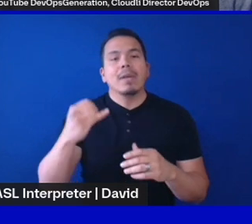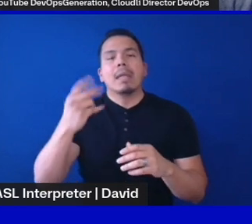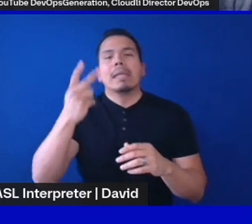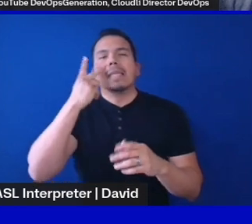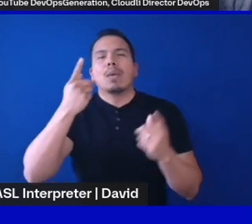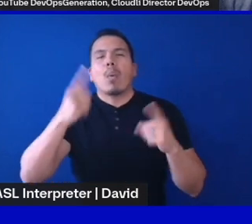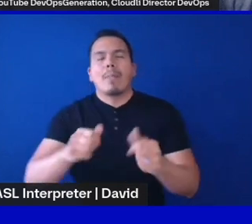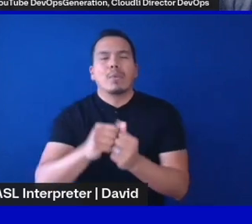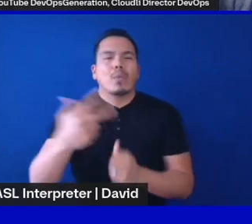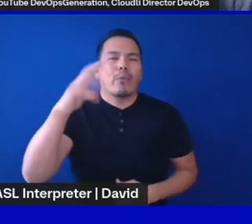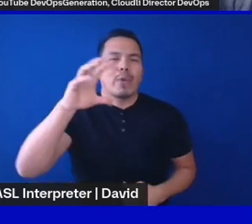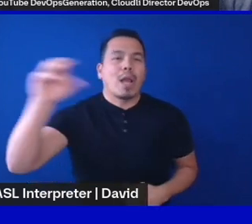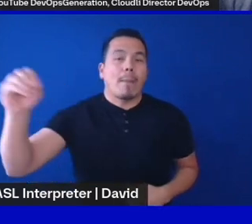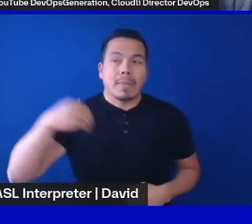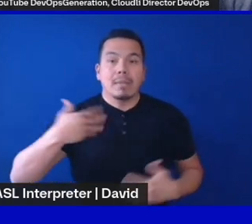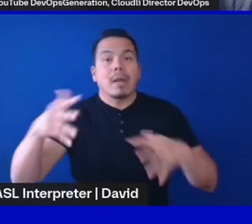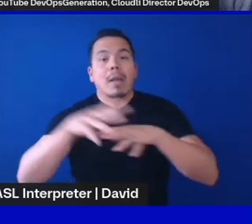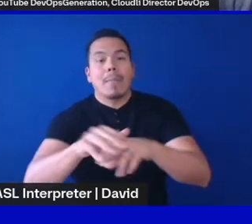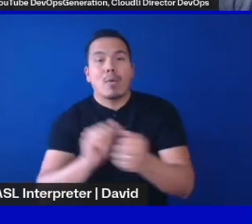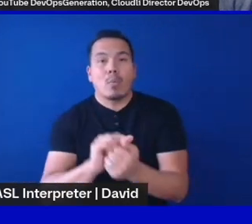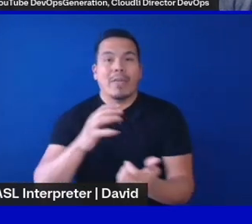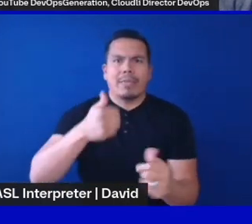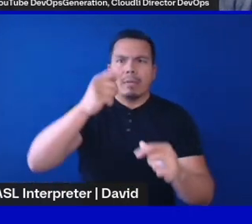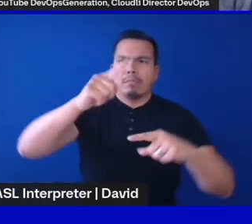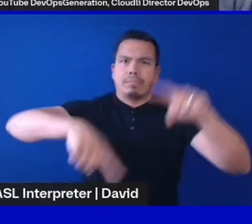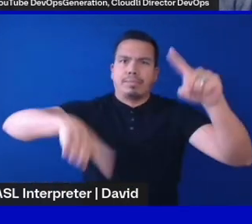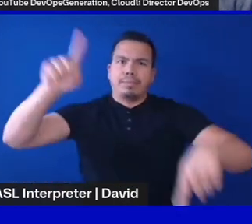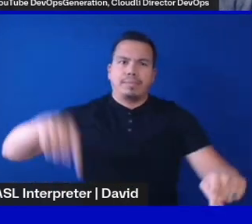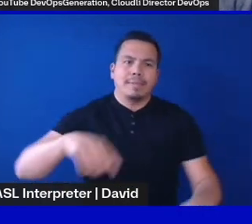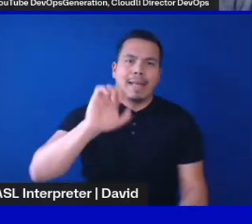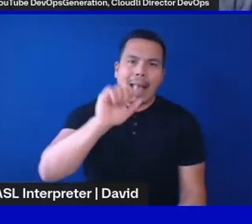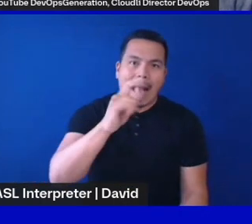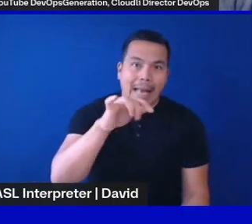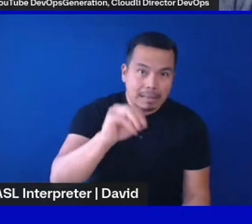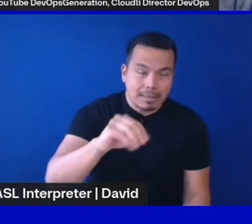their own axioms and egos.